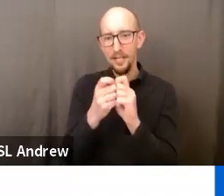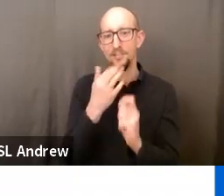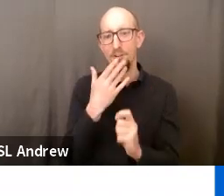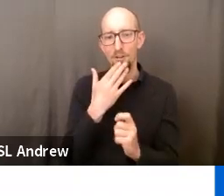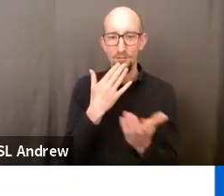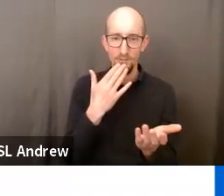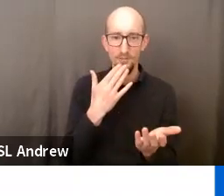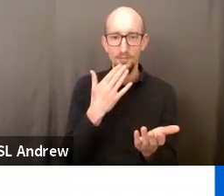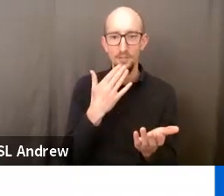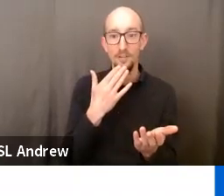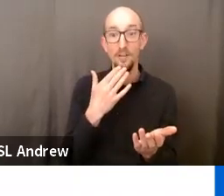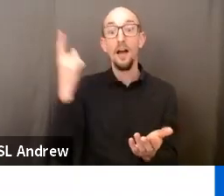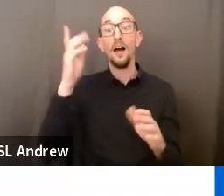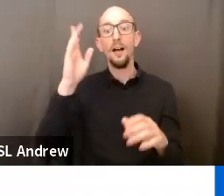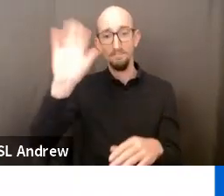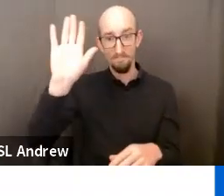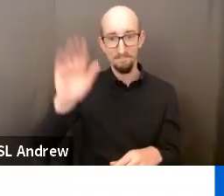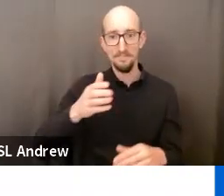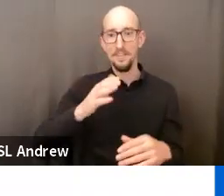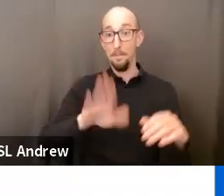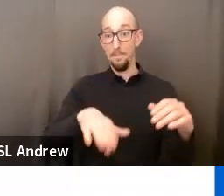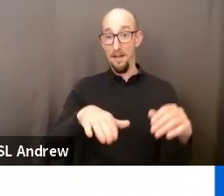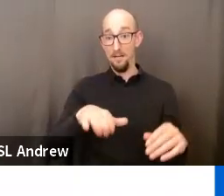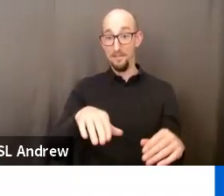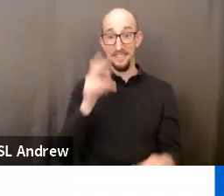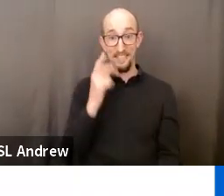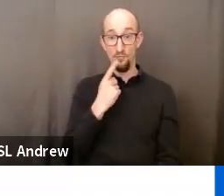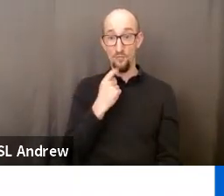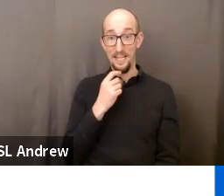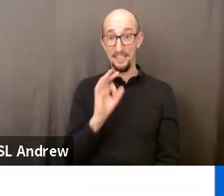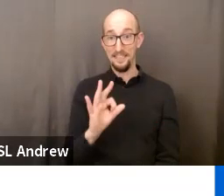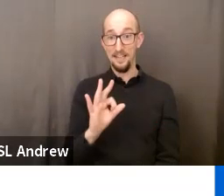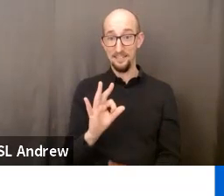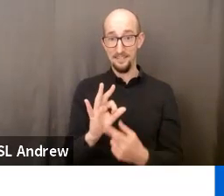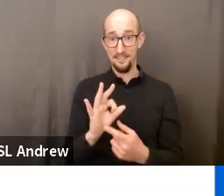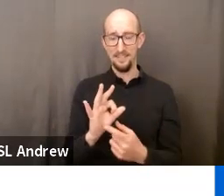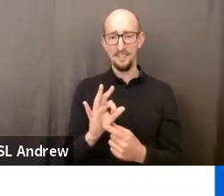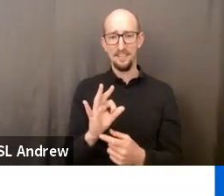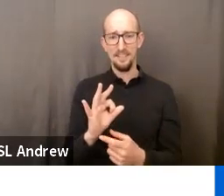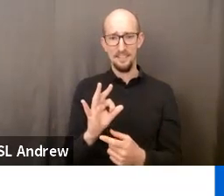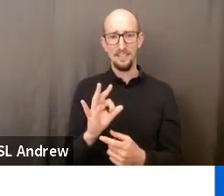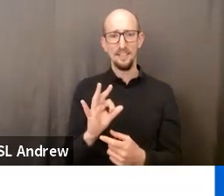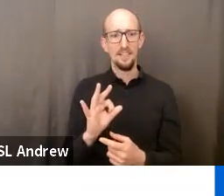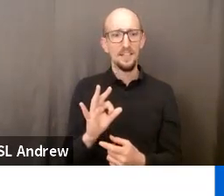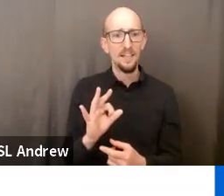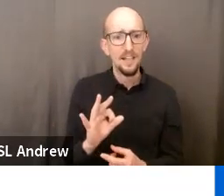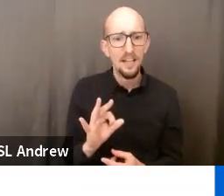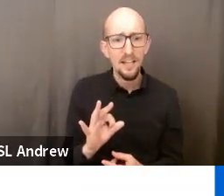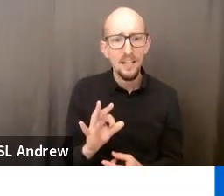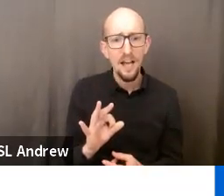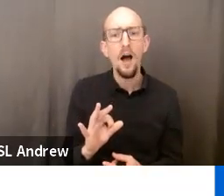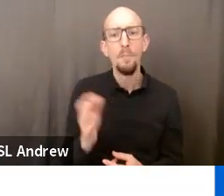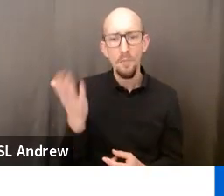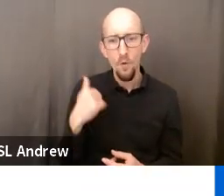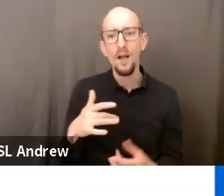The bottom, at the very bottom, the red dot is in something that goes from light blue to dark blue,